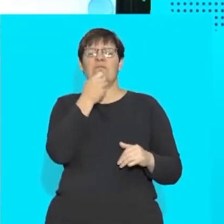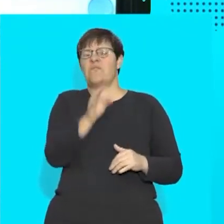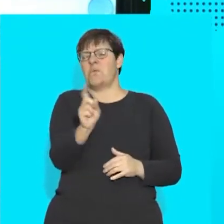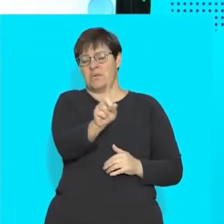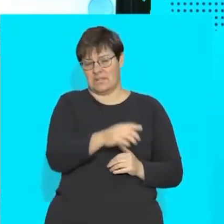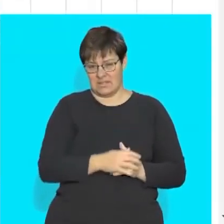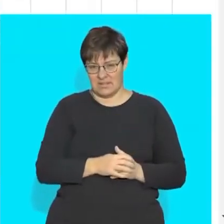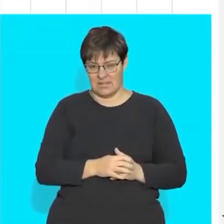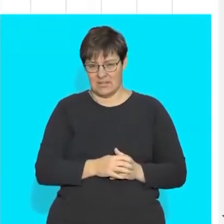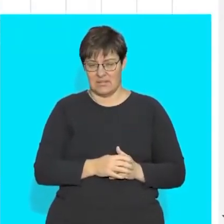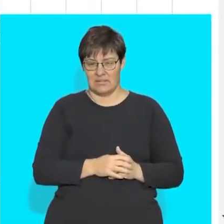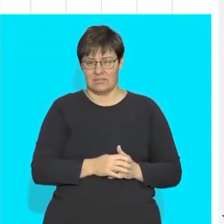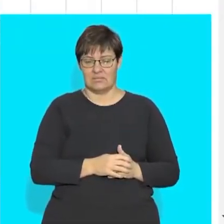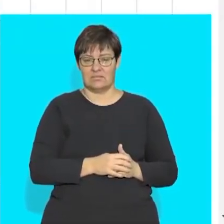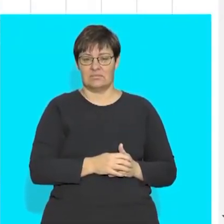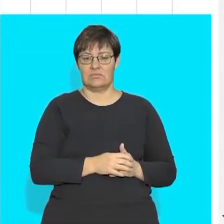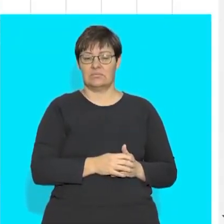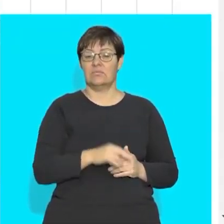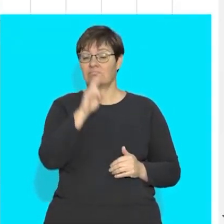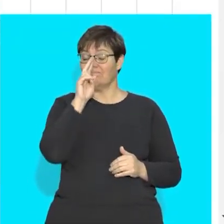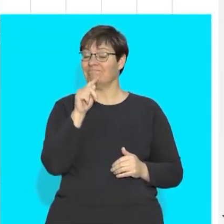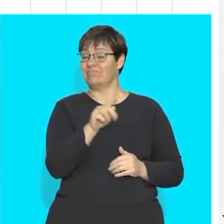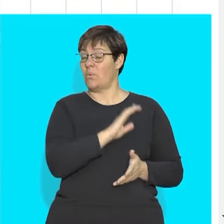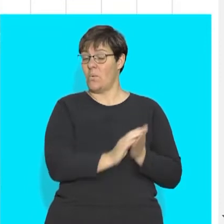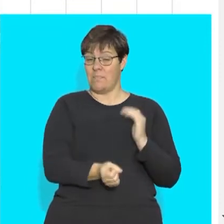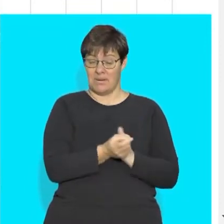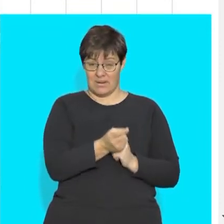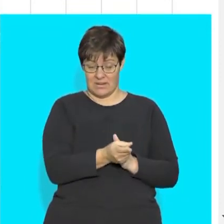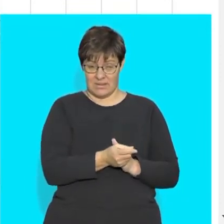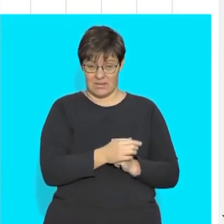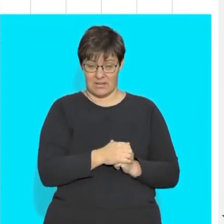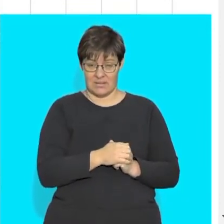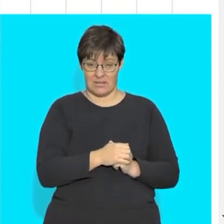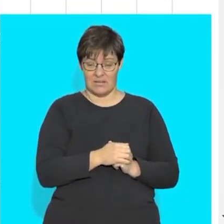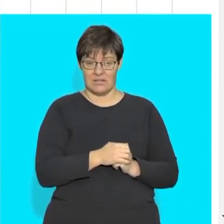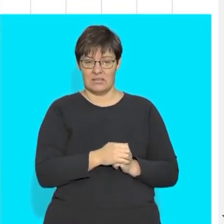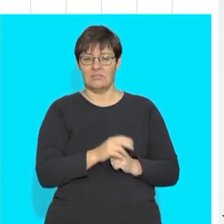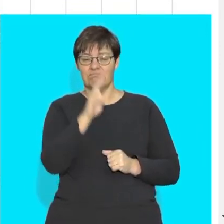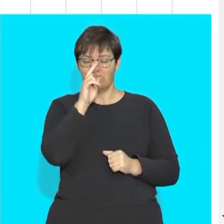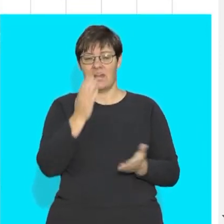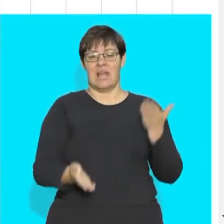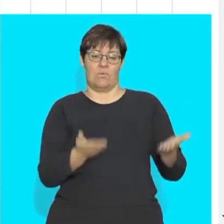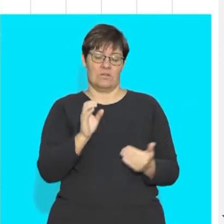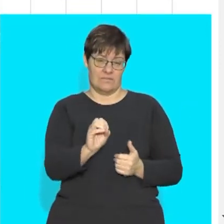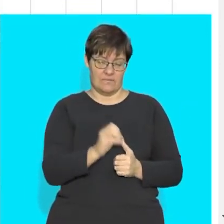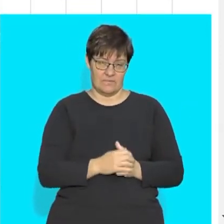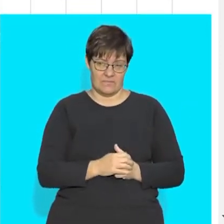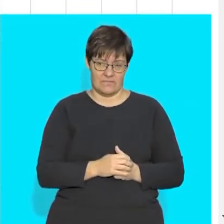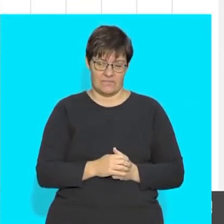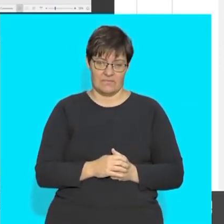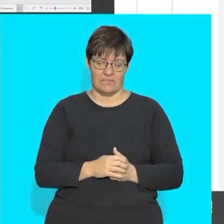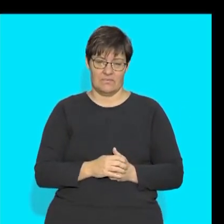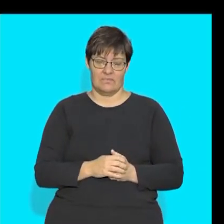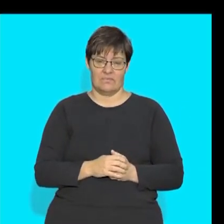for. We need to take what we've seen here and look at it in terms of the equation, okay?